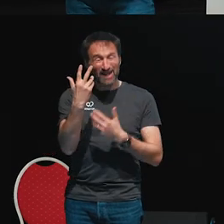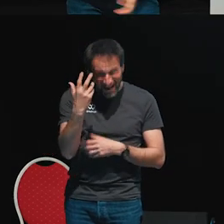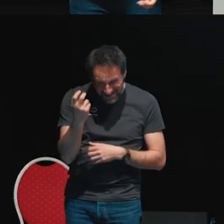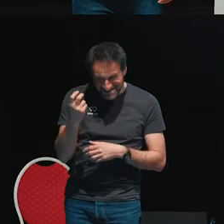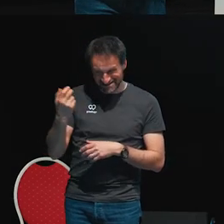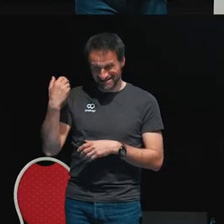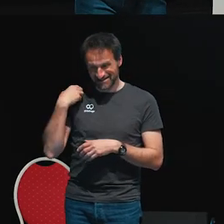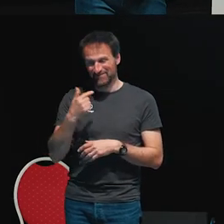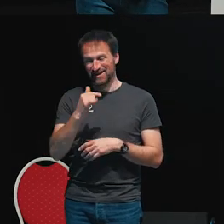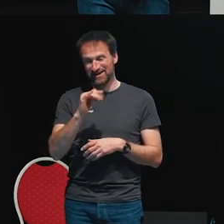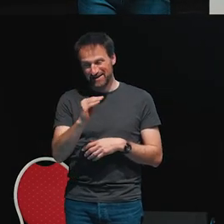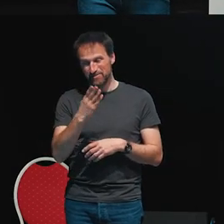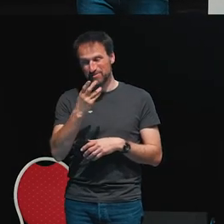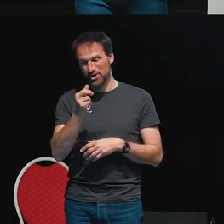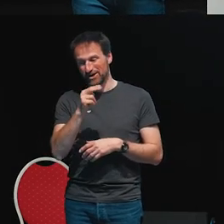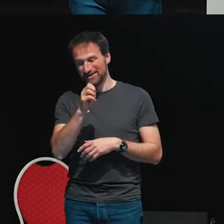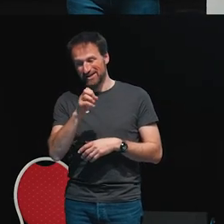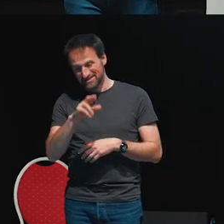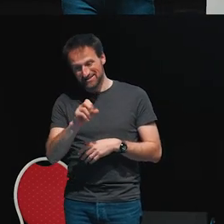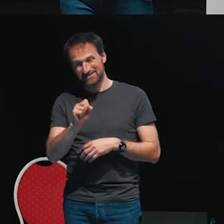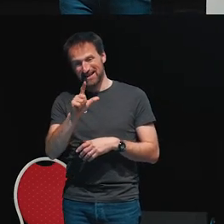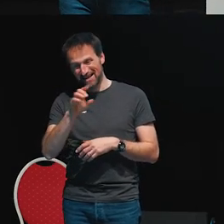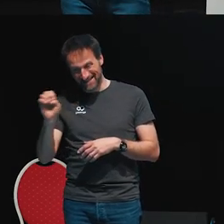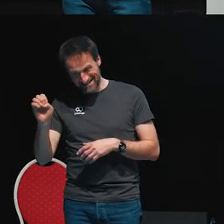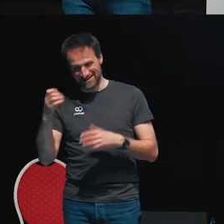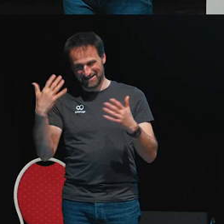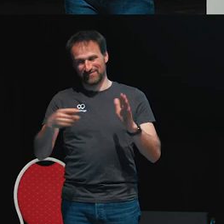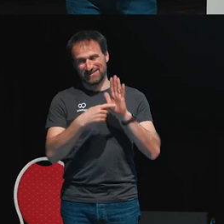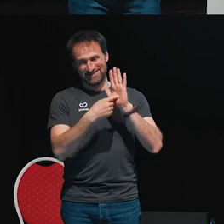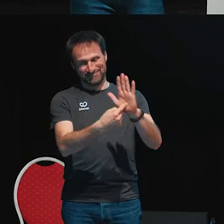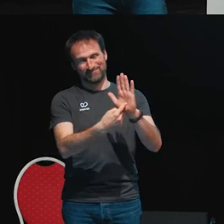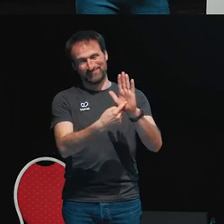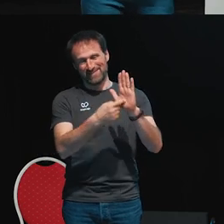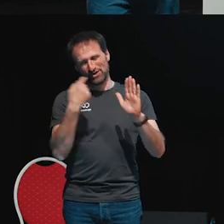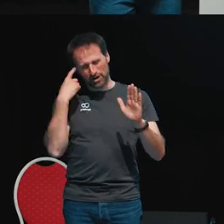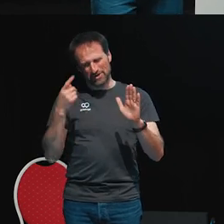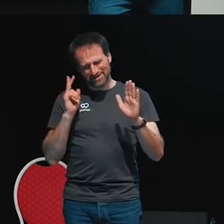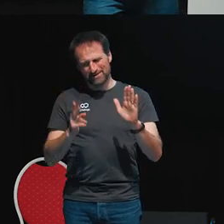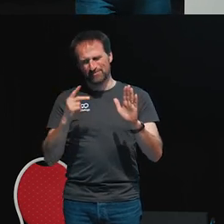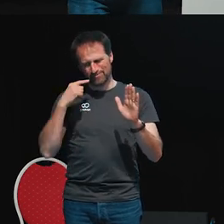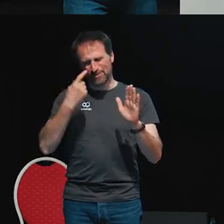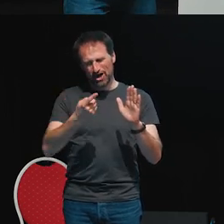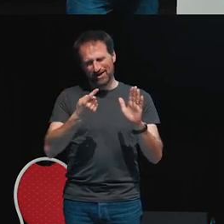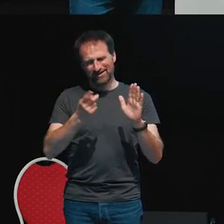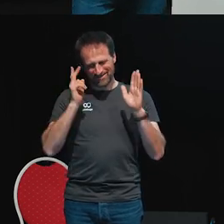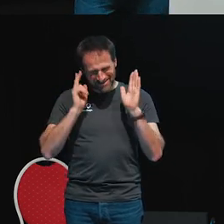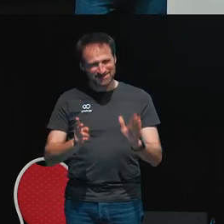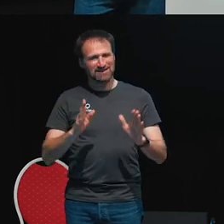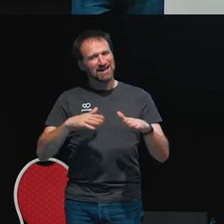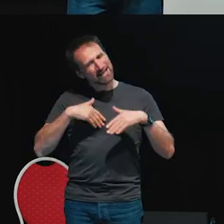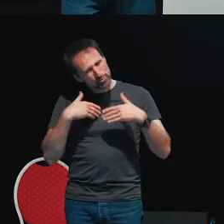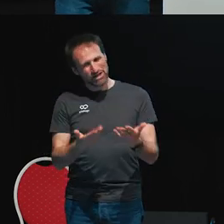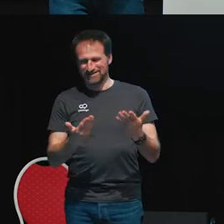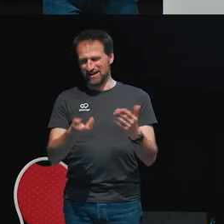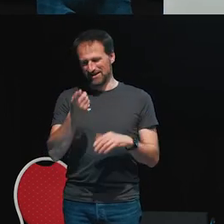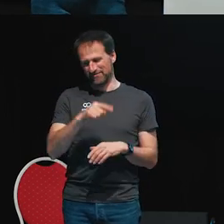around March. And I think somehow W3C always celebrates the birthday on March 12th, so tomorrow is the birthday. But